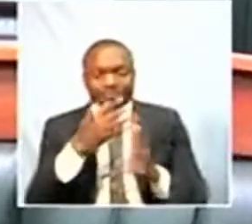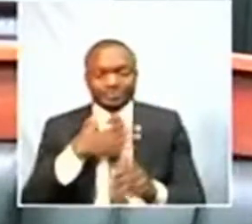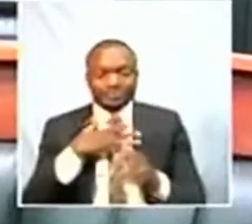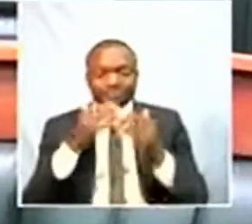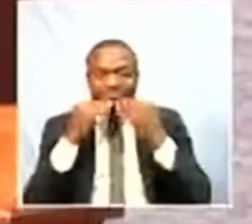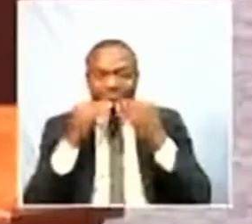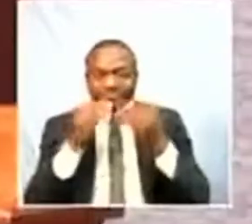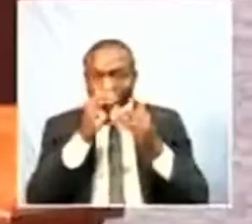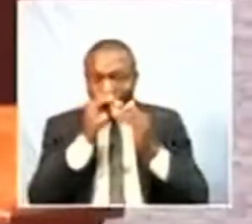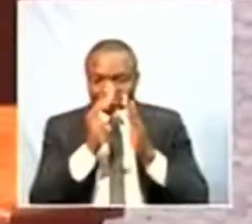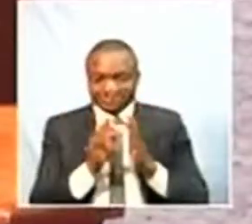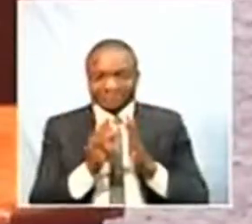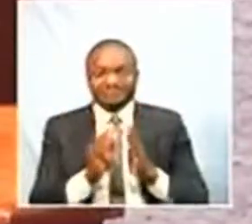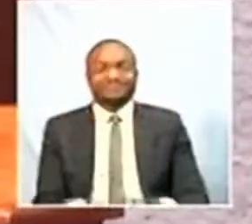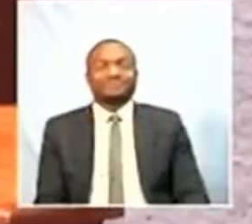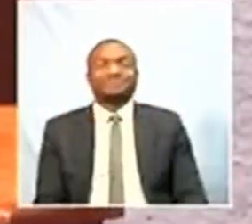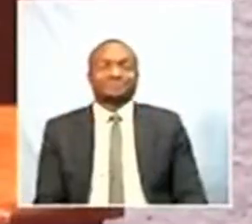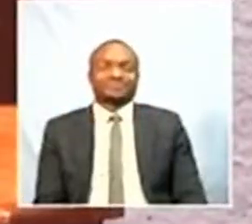Madam Speaker.